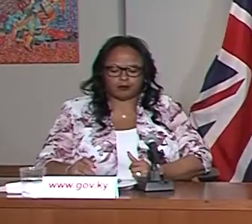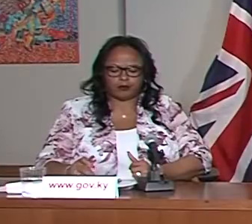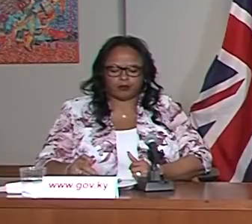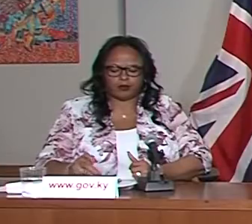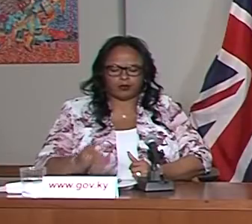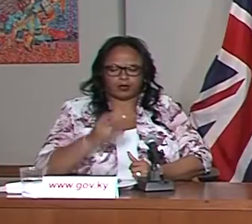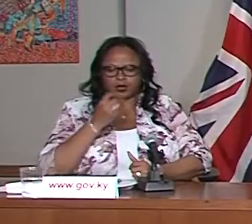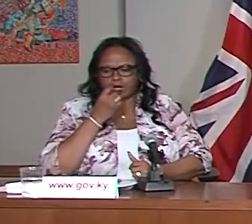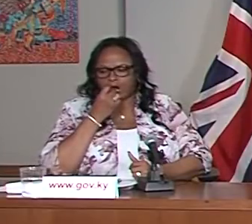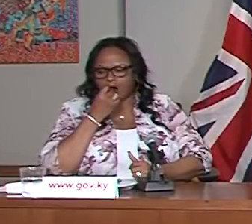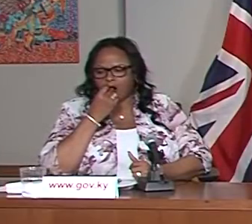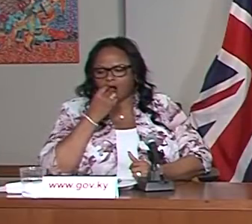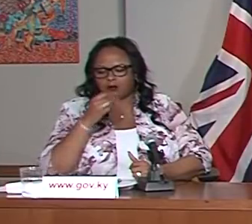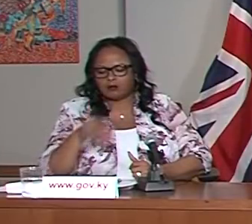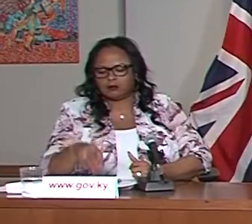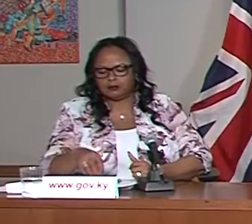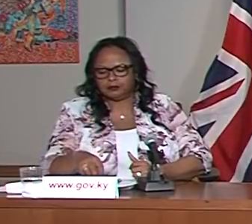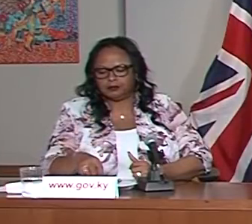there's